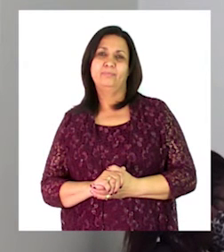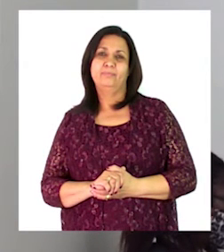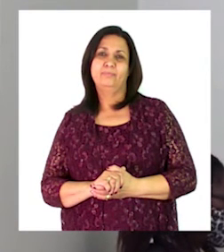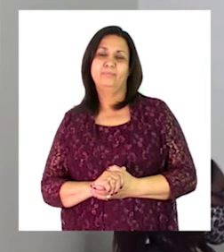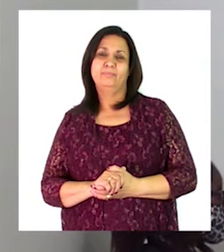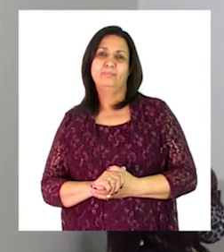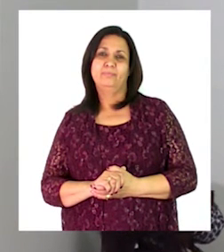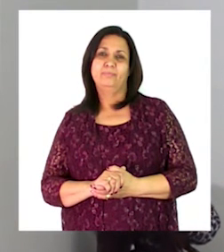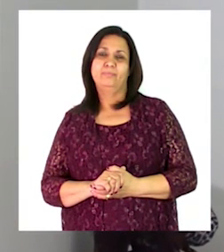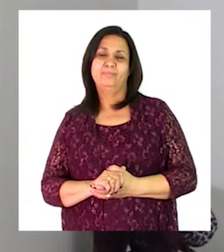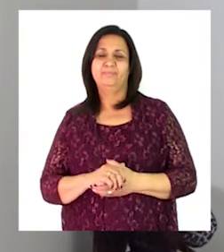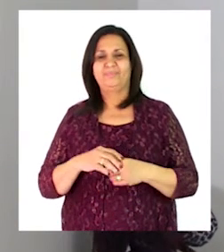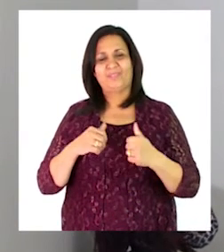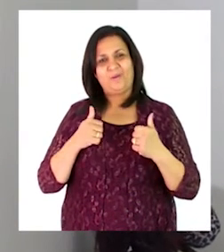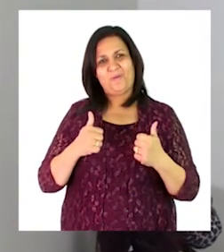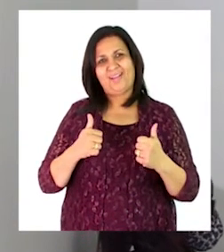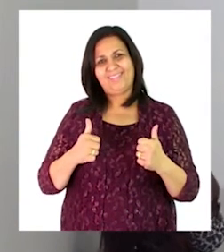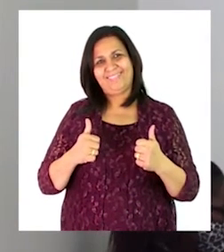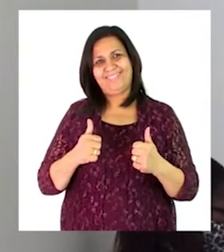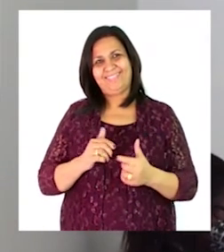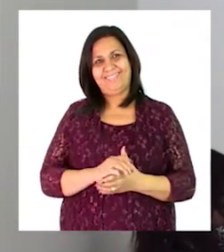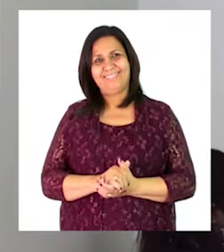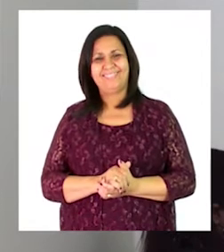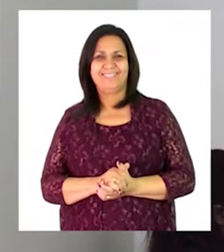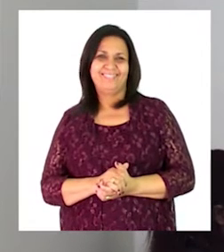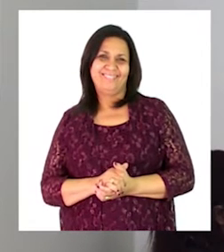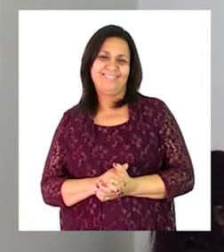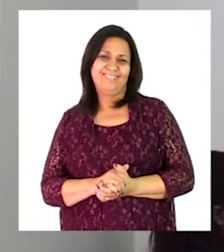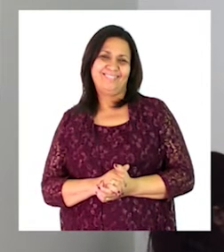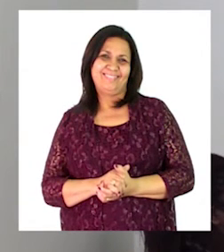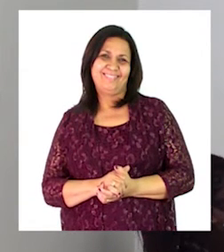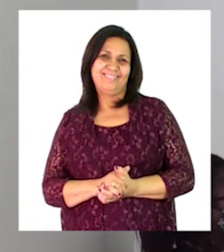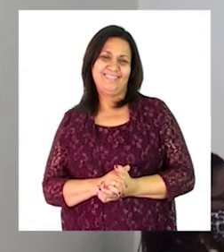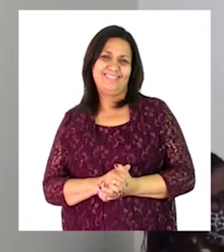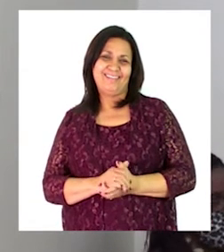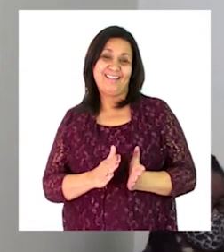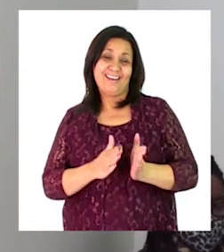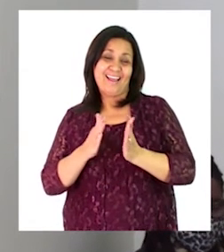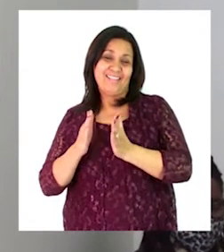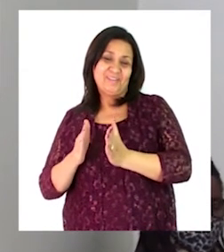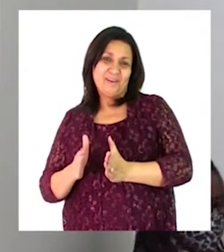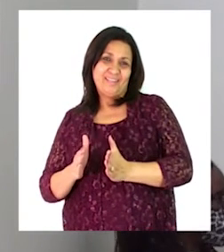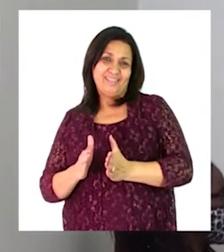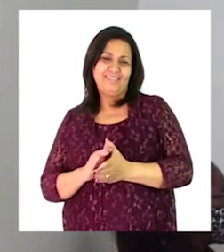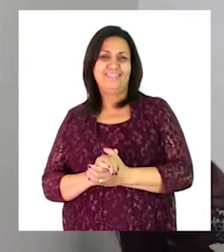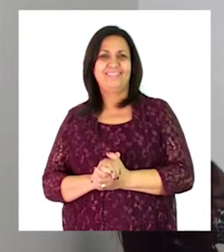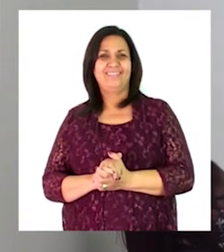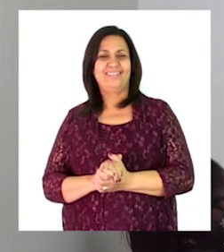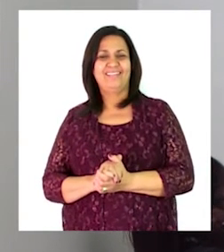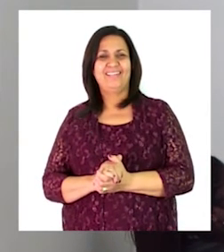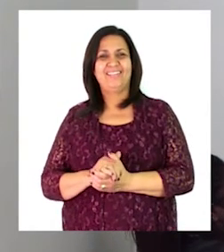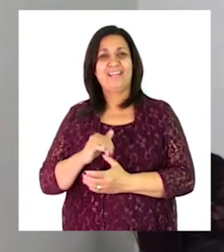down. Well done. You have done very well. And the next letter on our